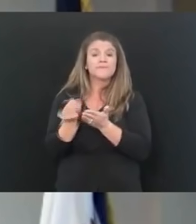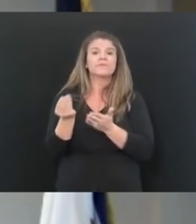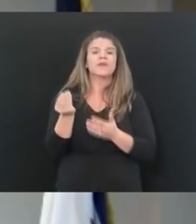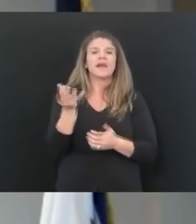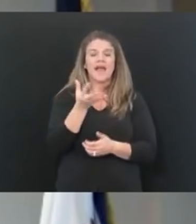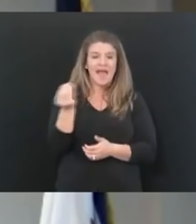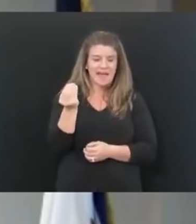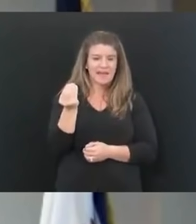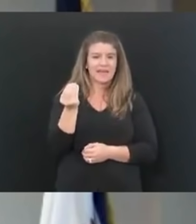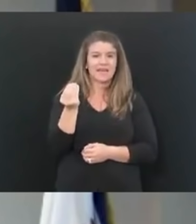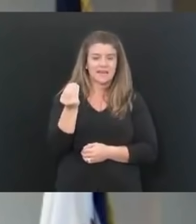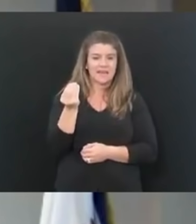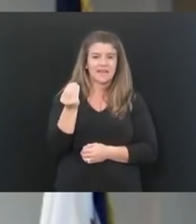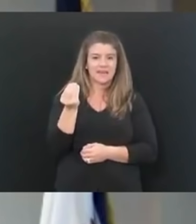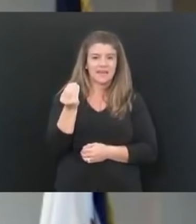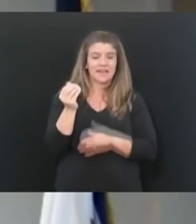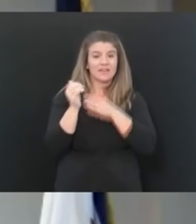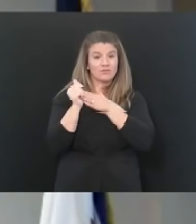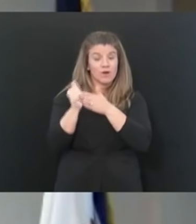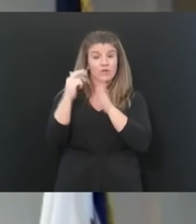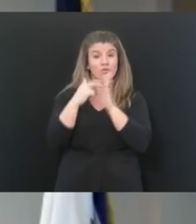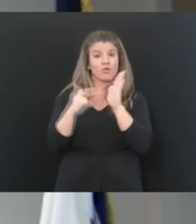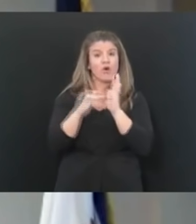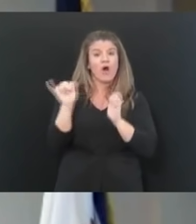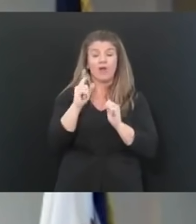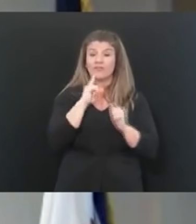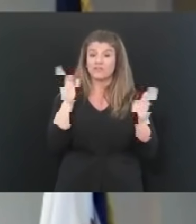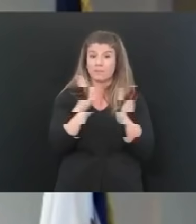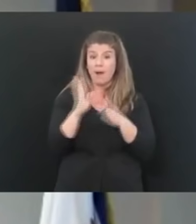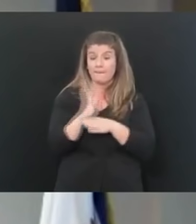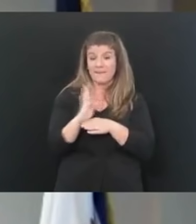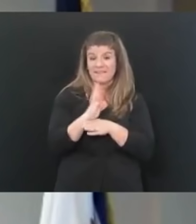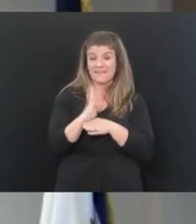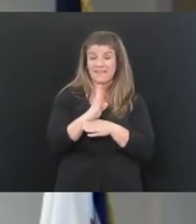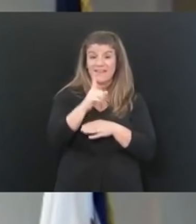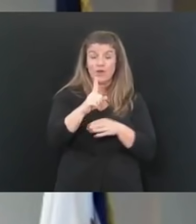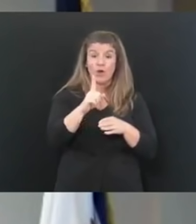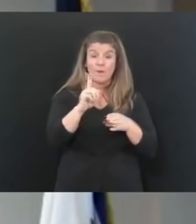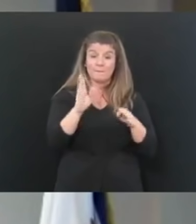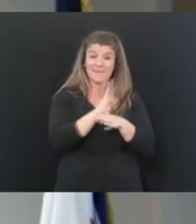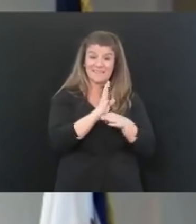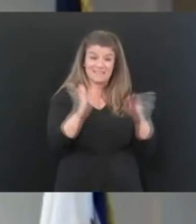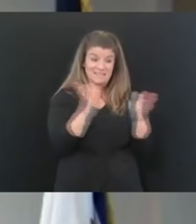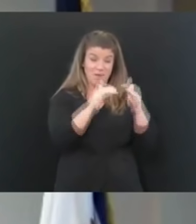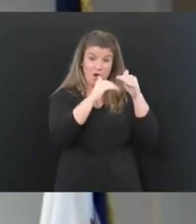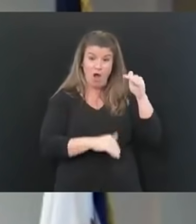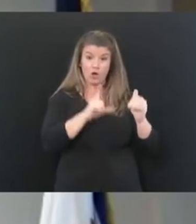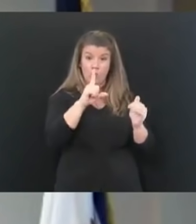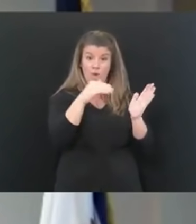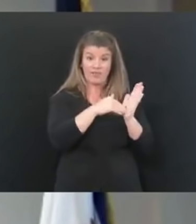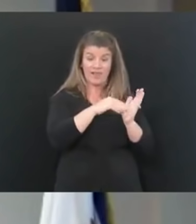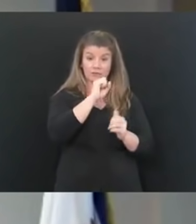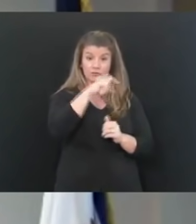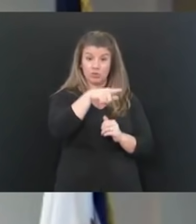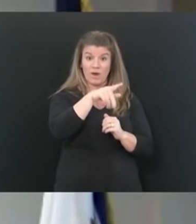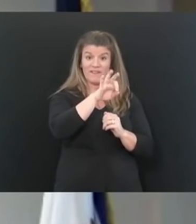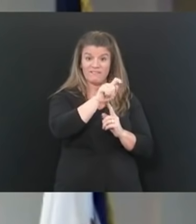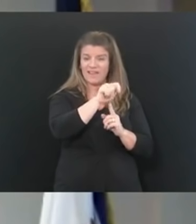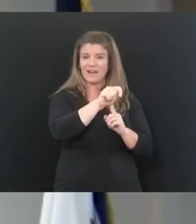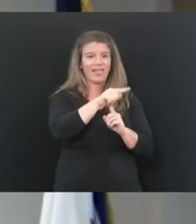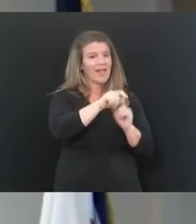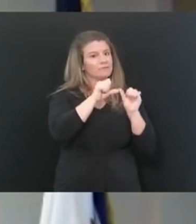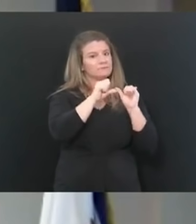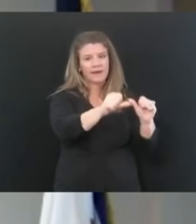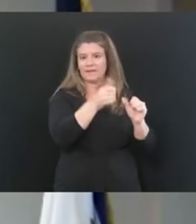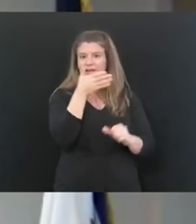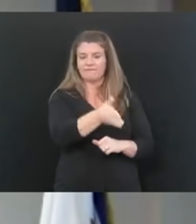then also has some guidance for small businesses of under 1,000 square feet. That remains in place for all businesses across the